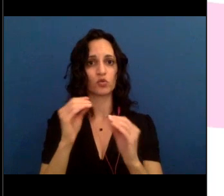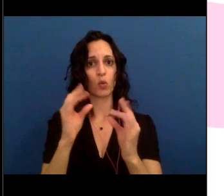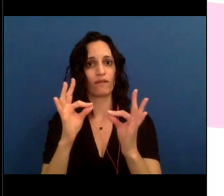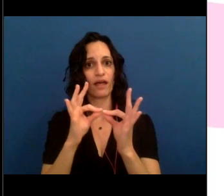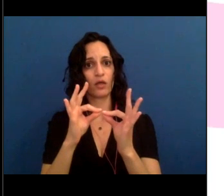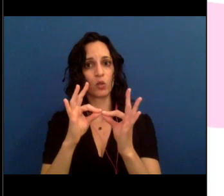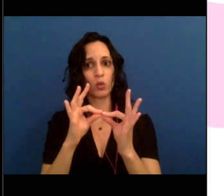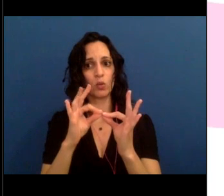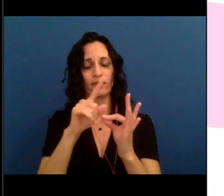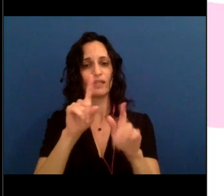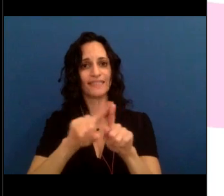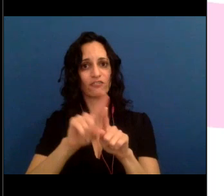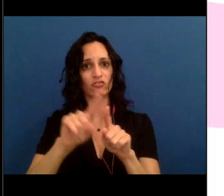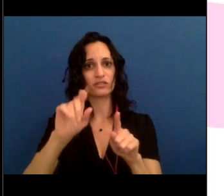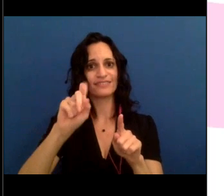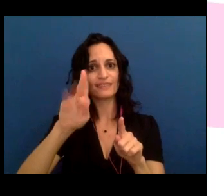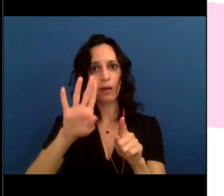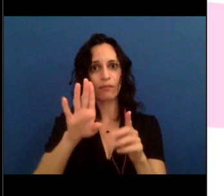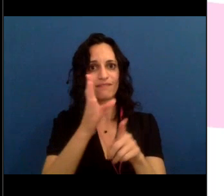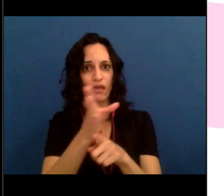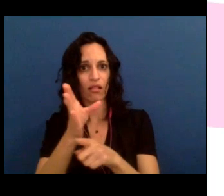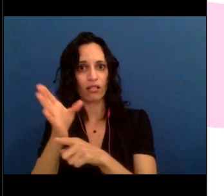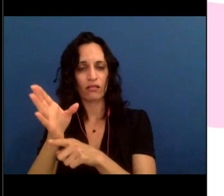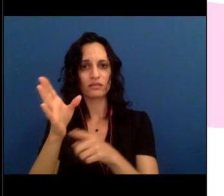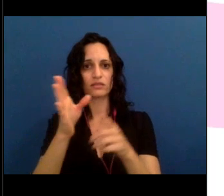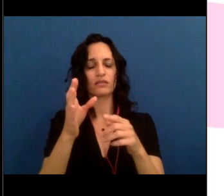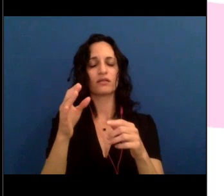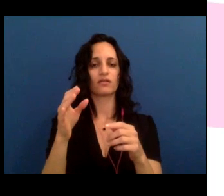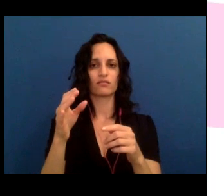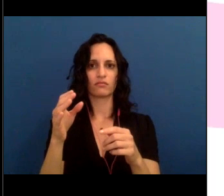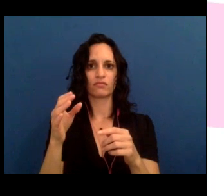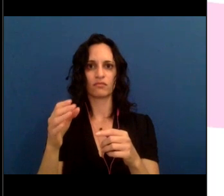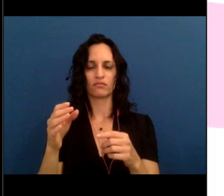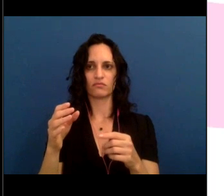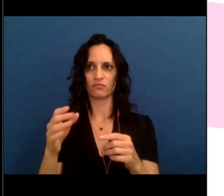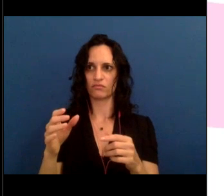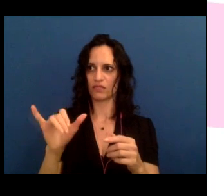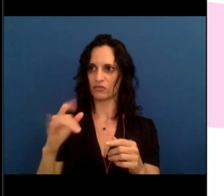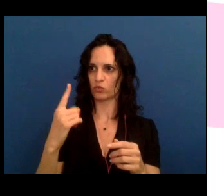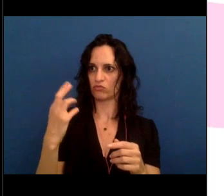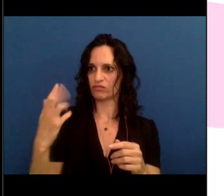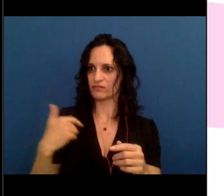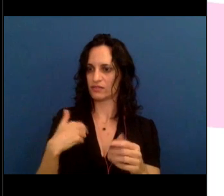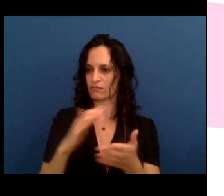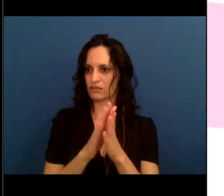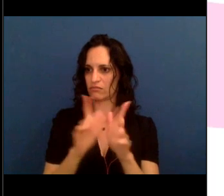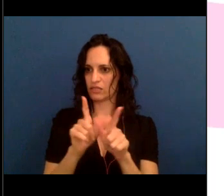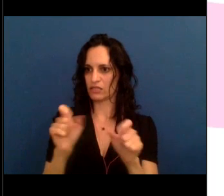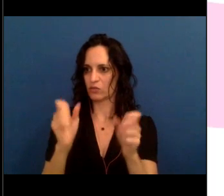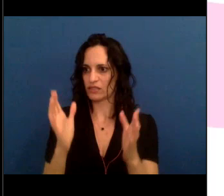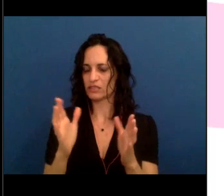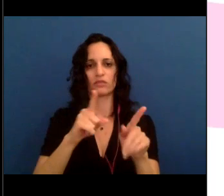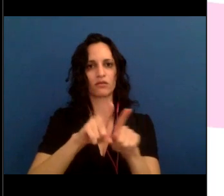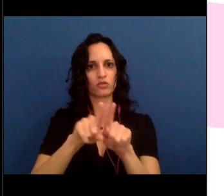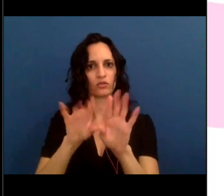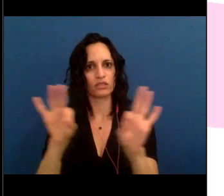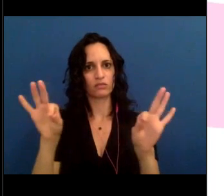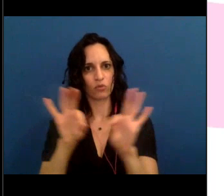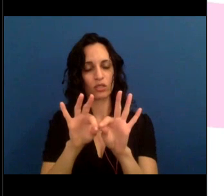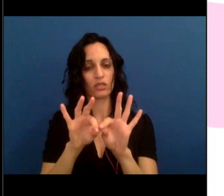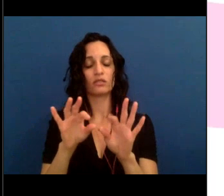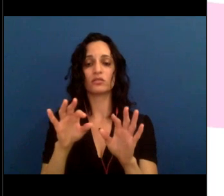I wouldn't be a linguist if I didn't think there was, but I also think it's important to hone in on the fact that if we are